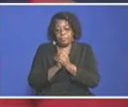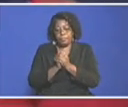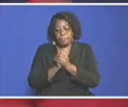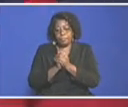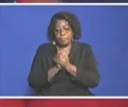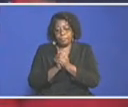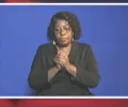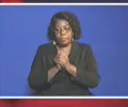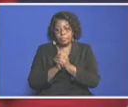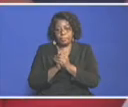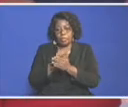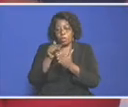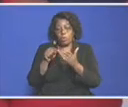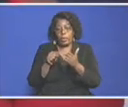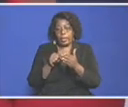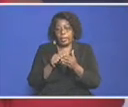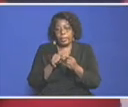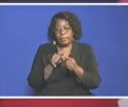that when